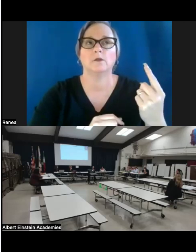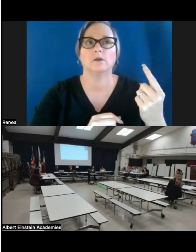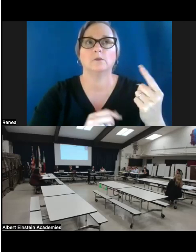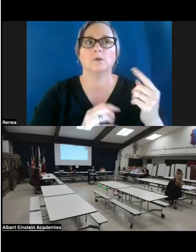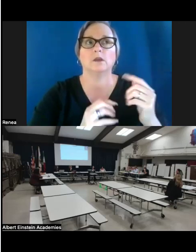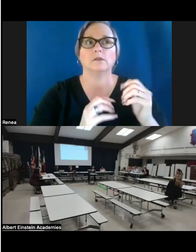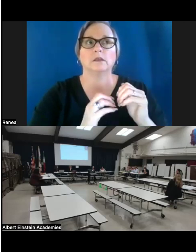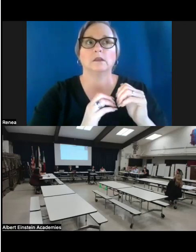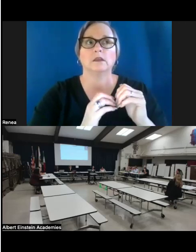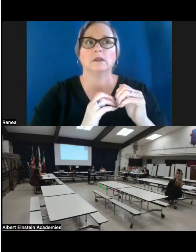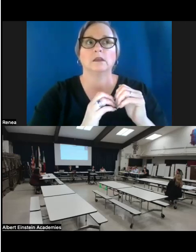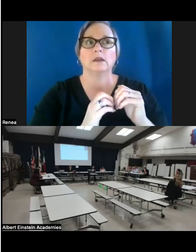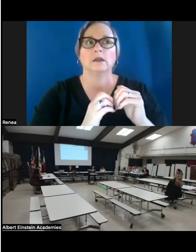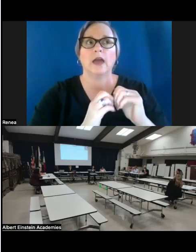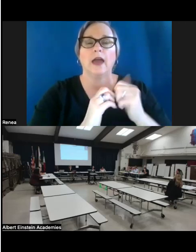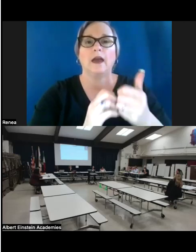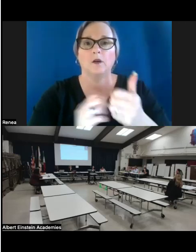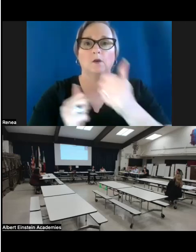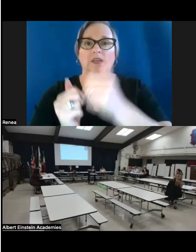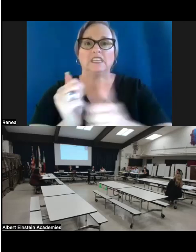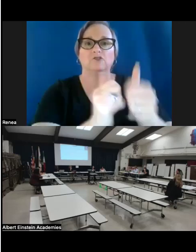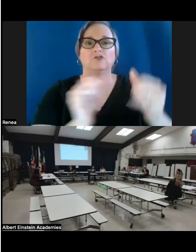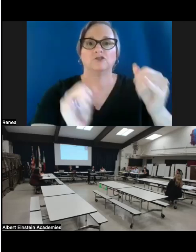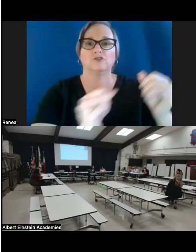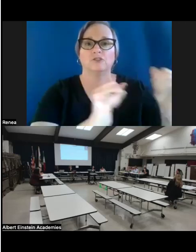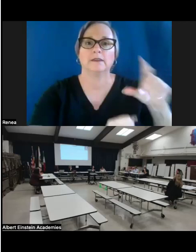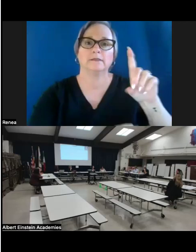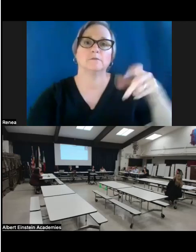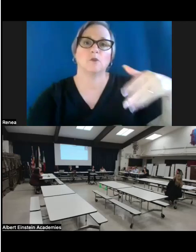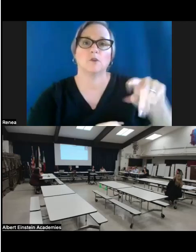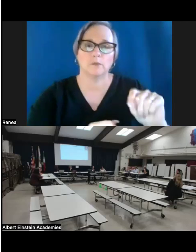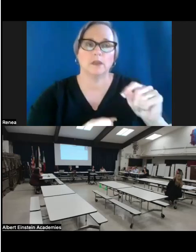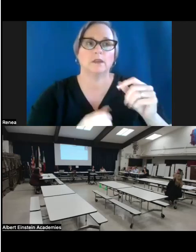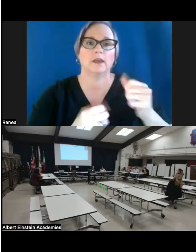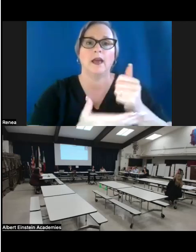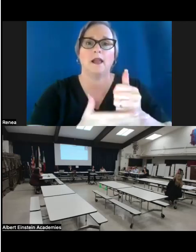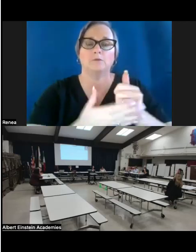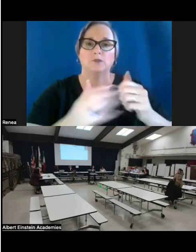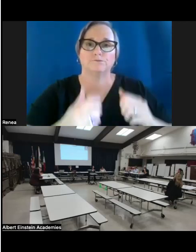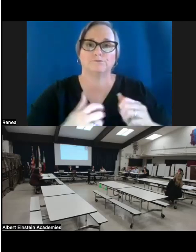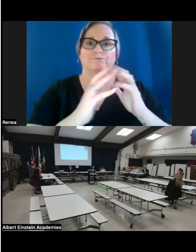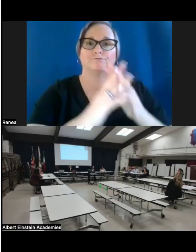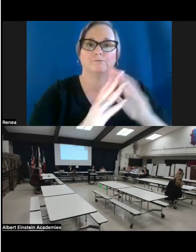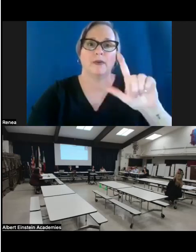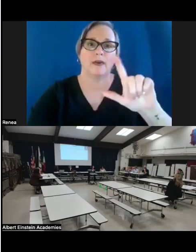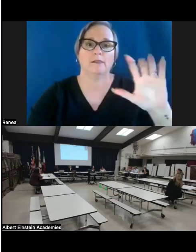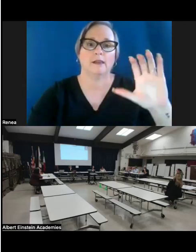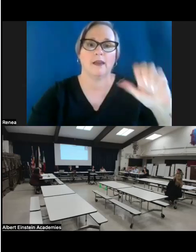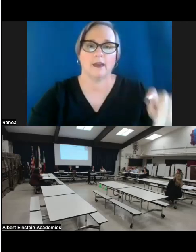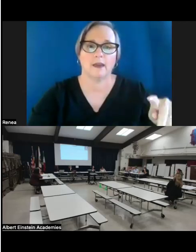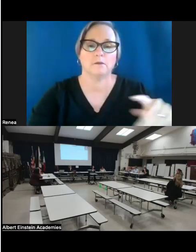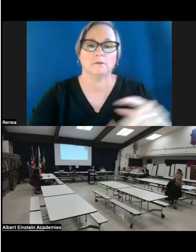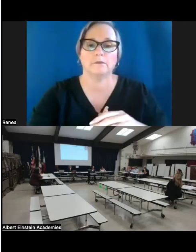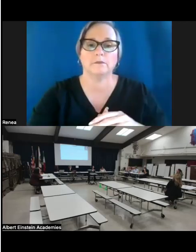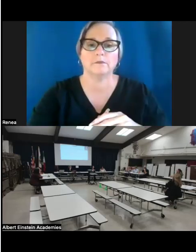educational partners were engaged in the creation of the LCAP. And I think that even later, there's other stuff about